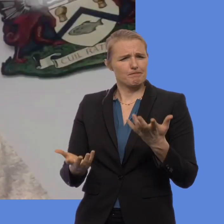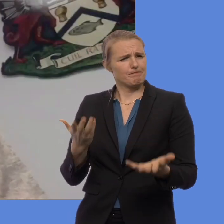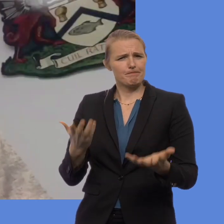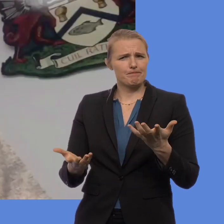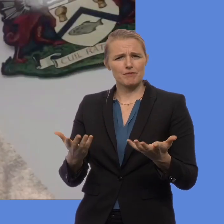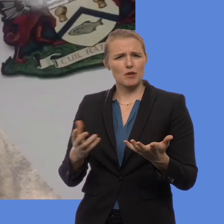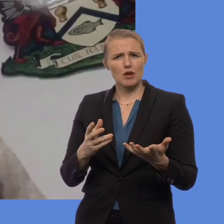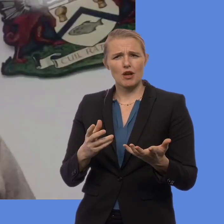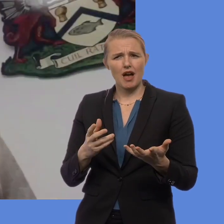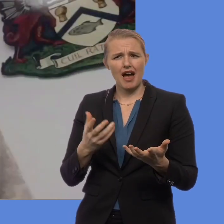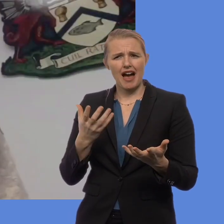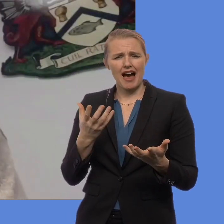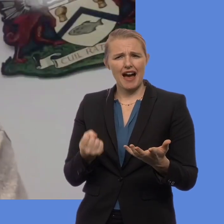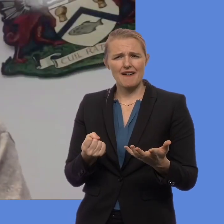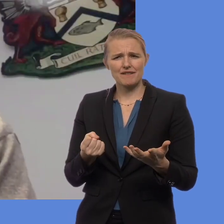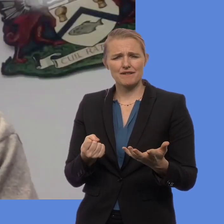co-designed?